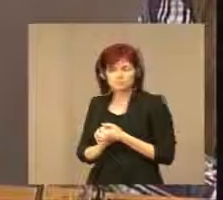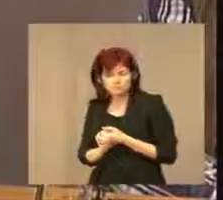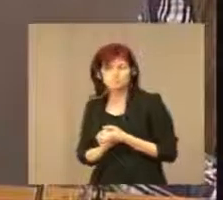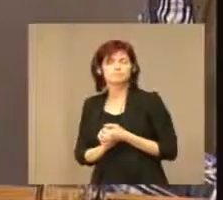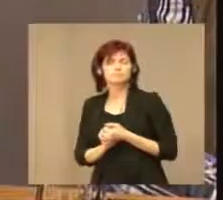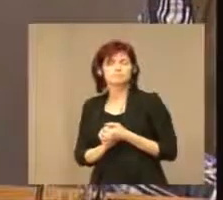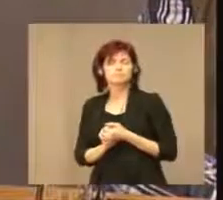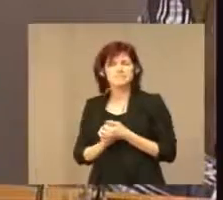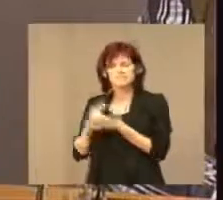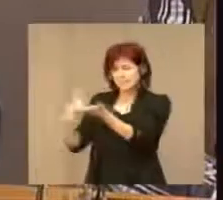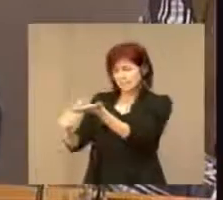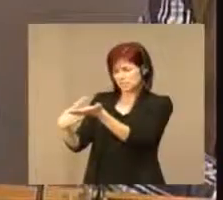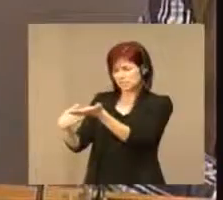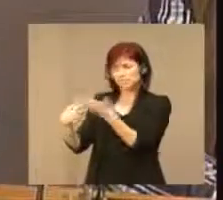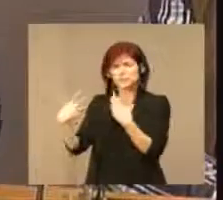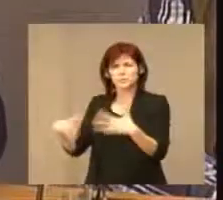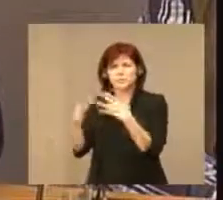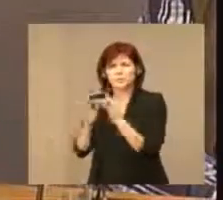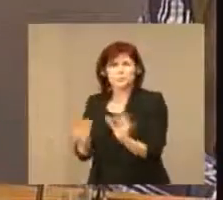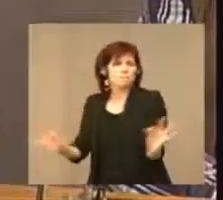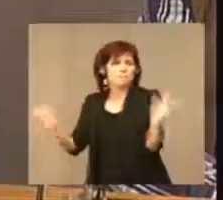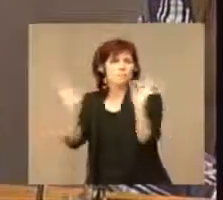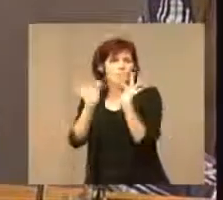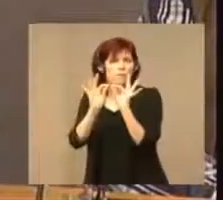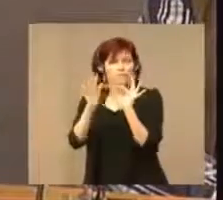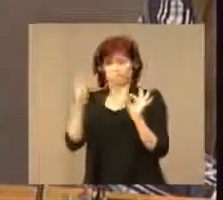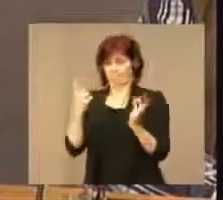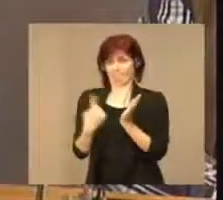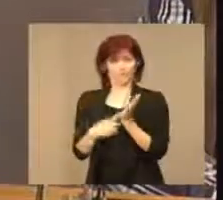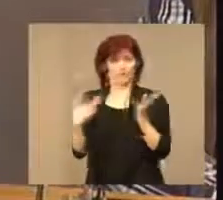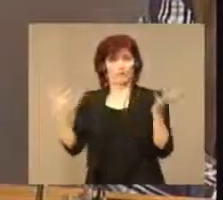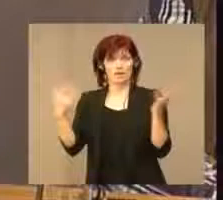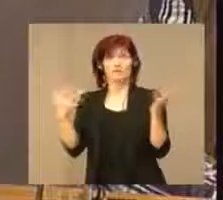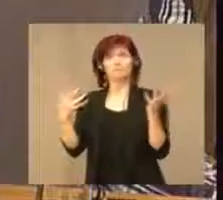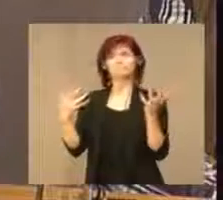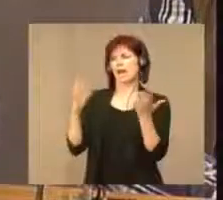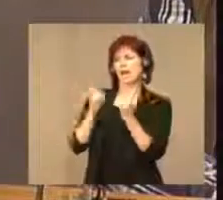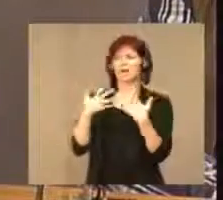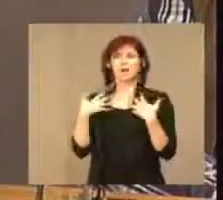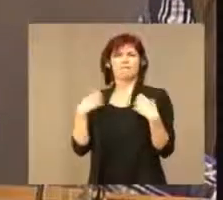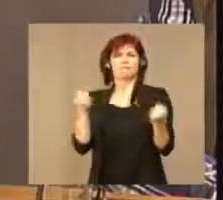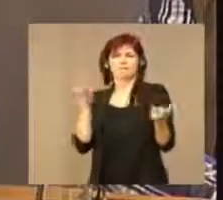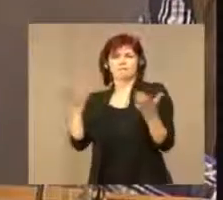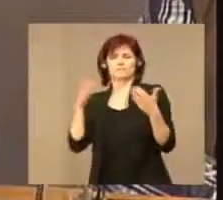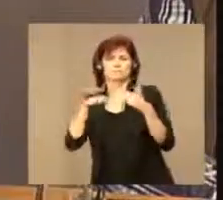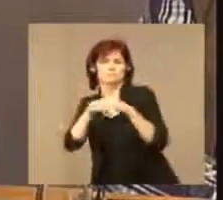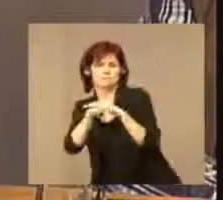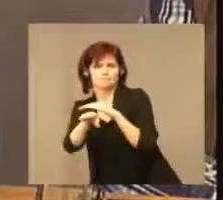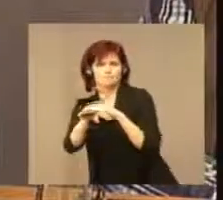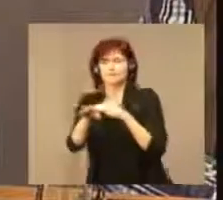it was an important discussion because, again, we talked about access to health services. We talked about access